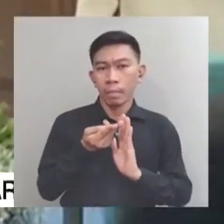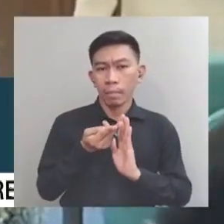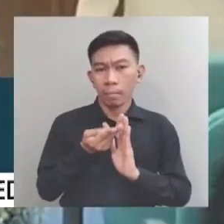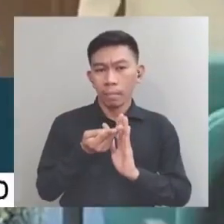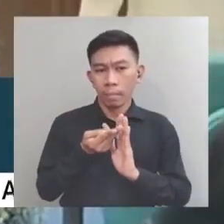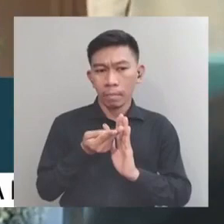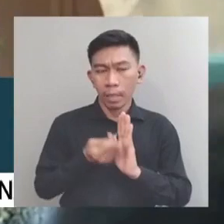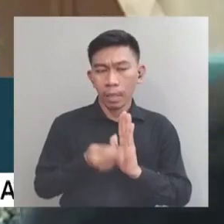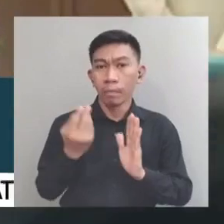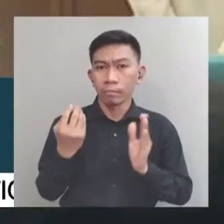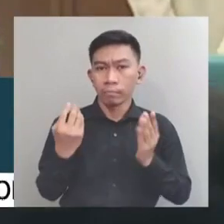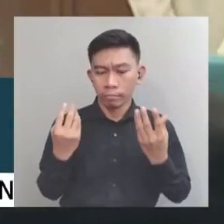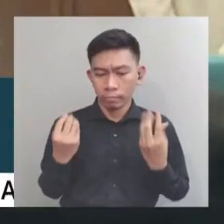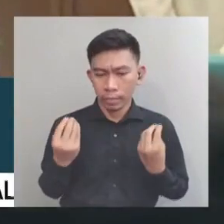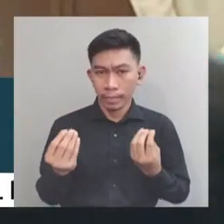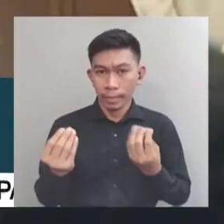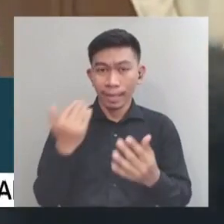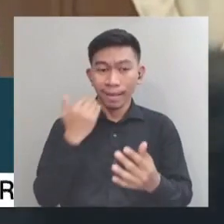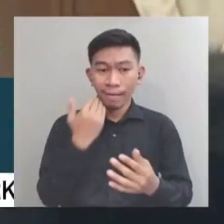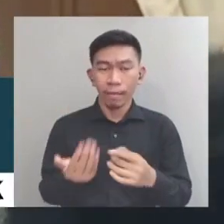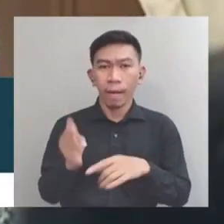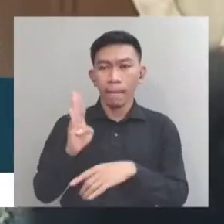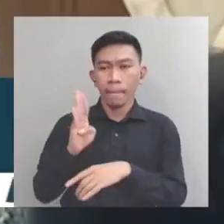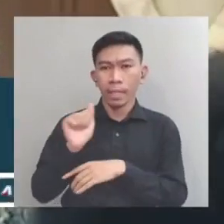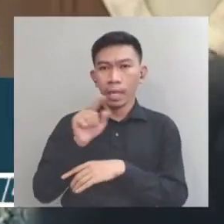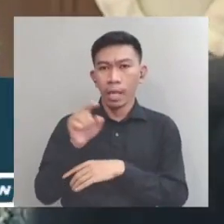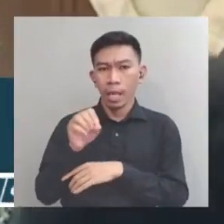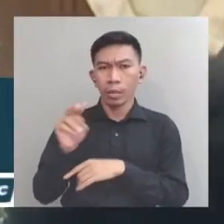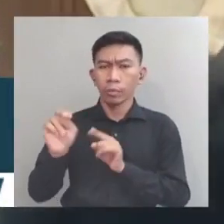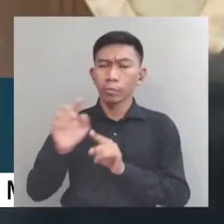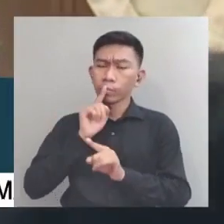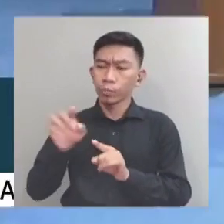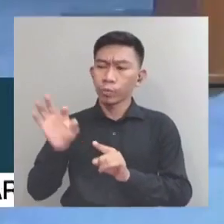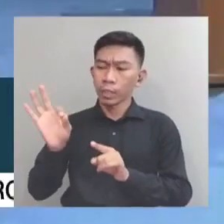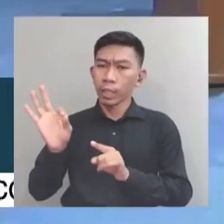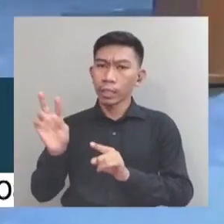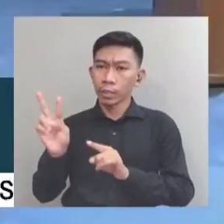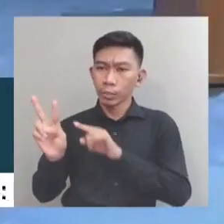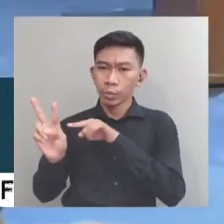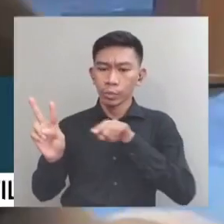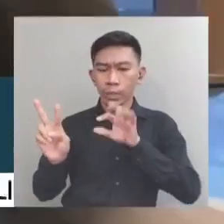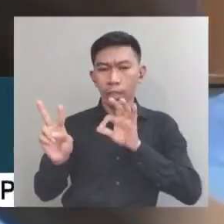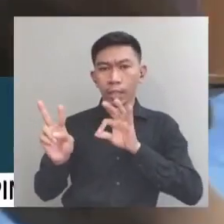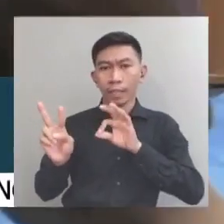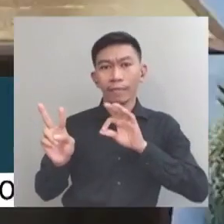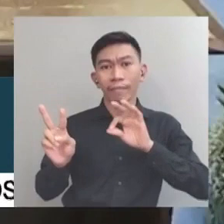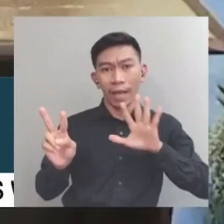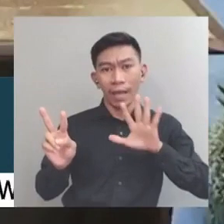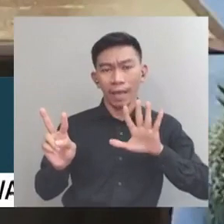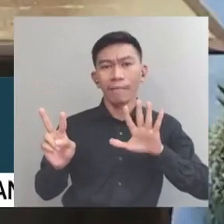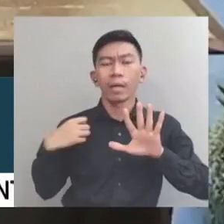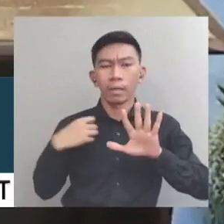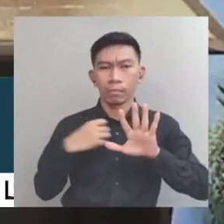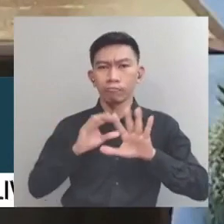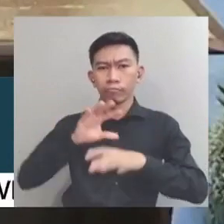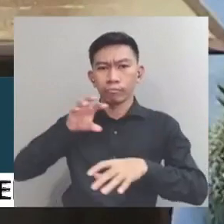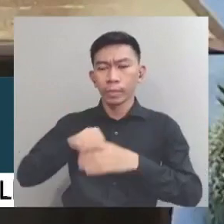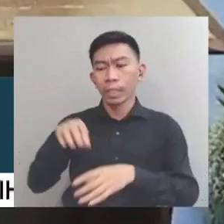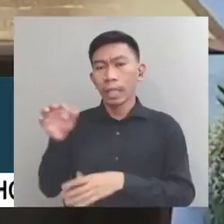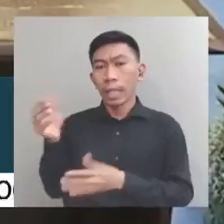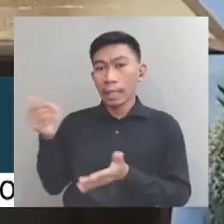Armed Forces Chief served in the upper chamber from 1992 to 1995, and then again from 1998 to